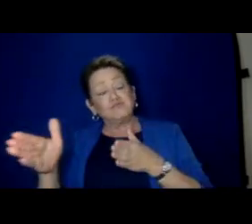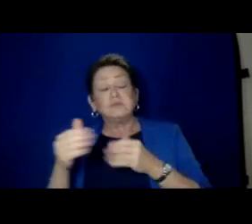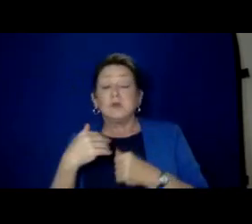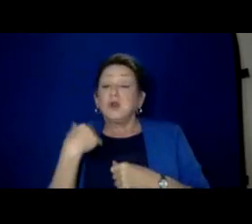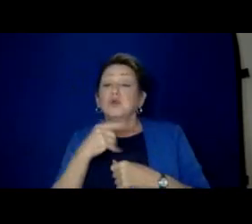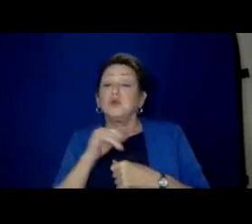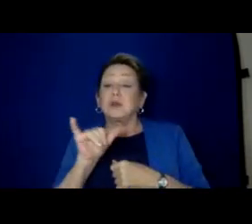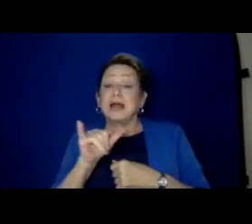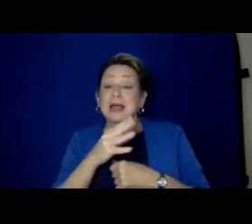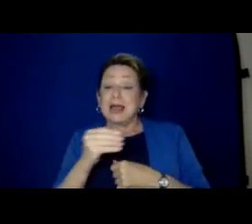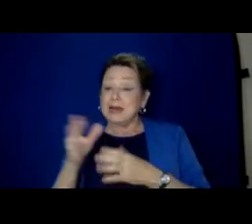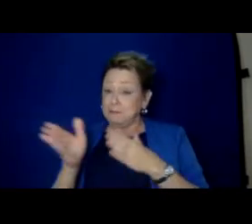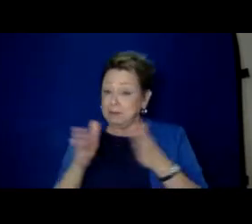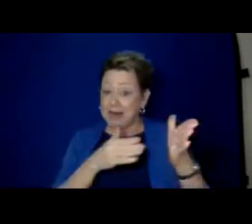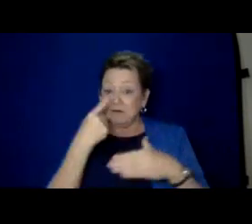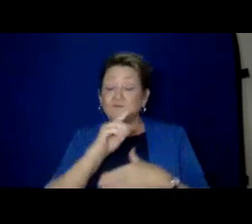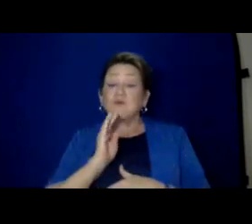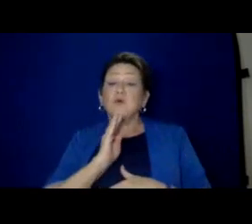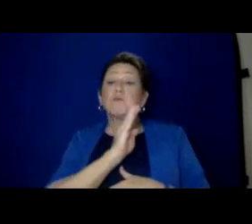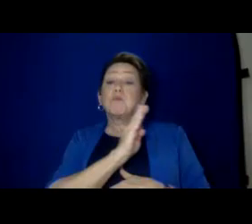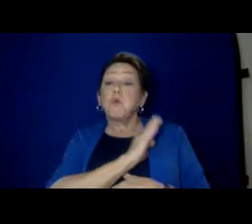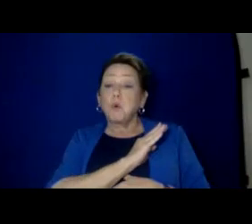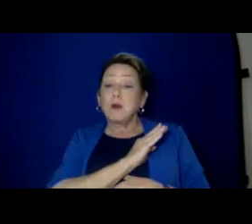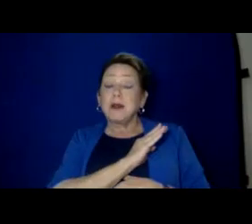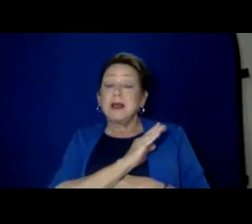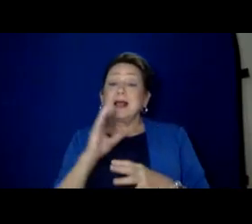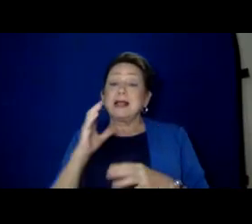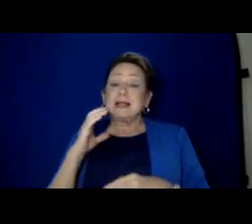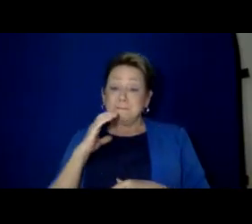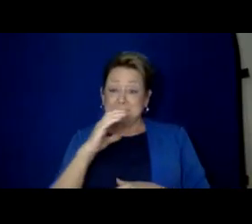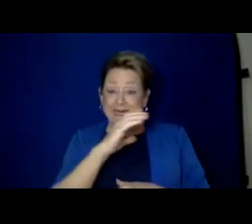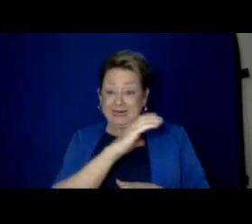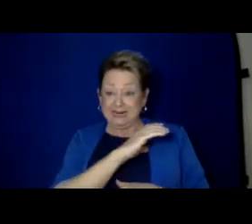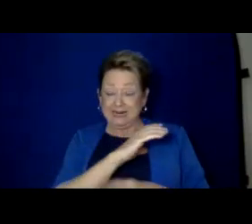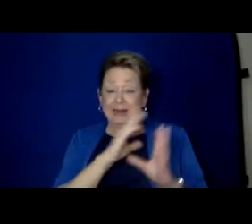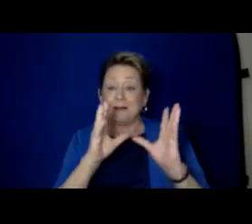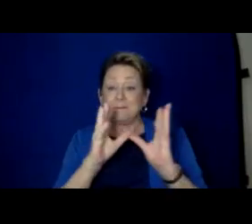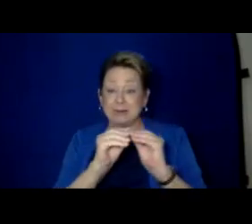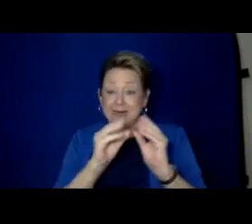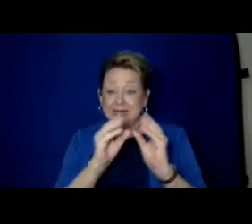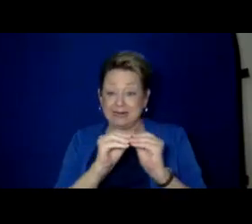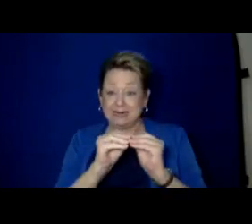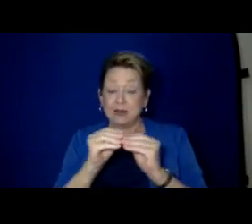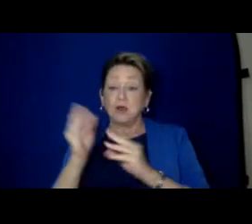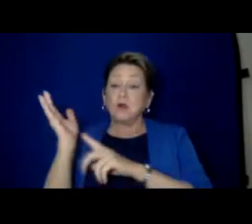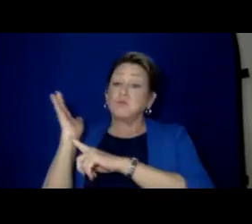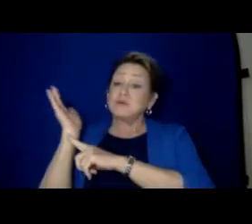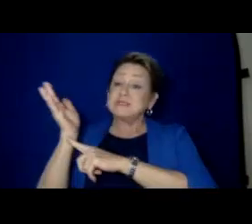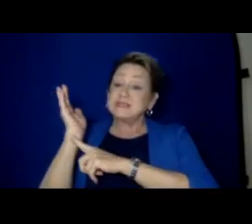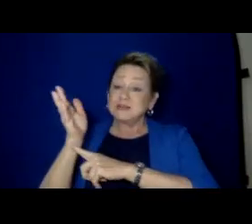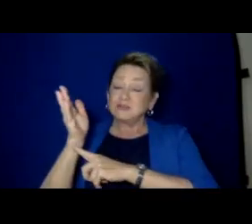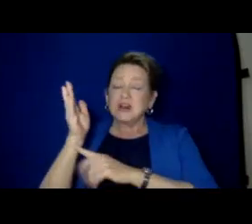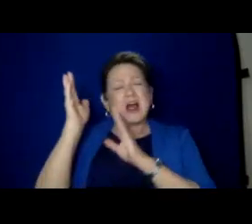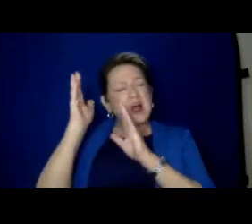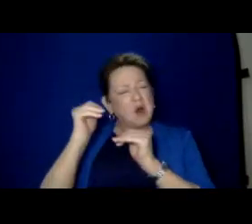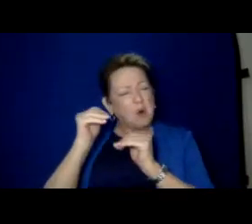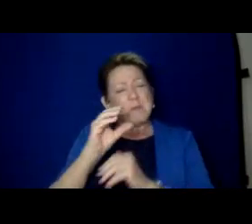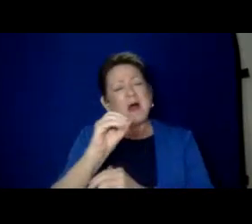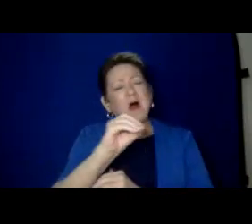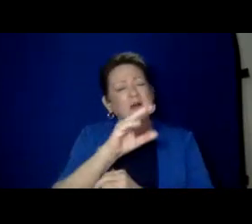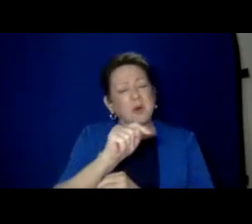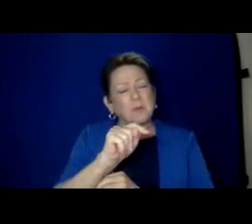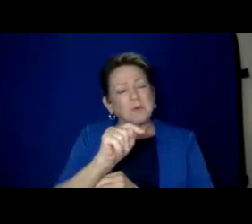we then plan for a board committee presentation, hopefully in November. If not, maybe October. I think November is probably